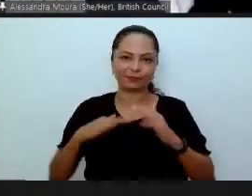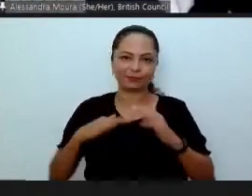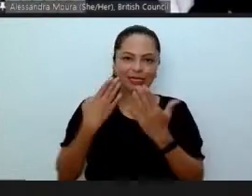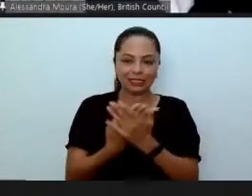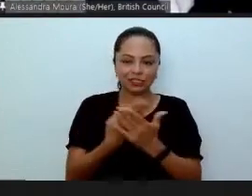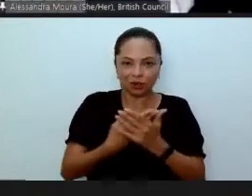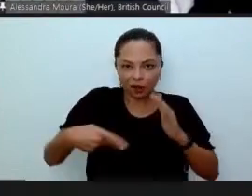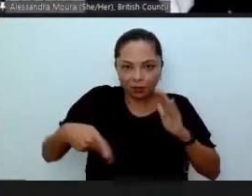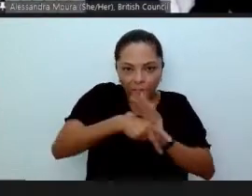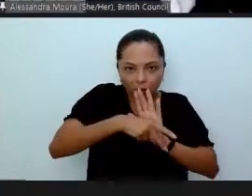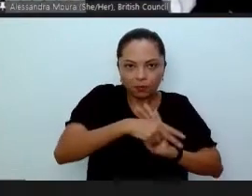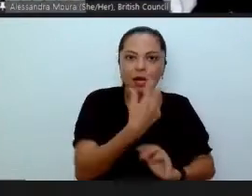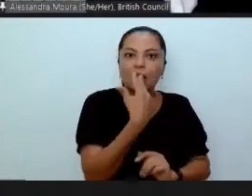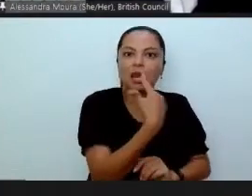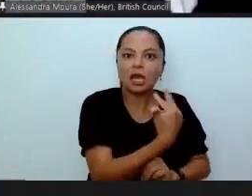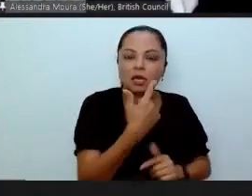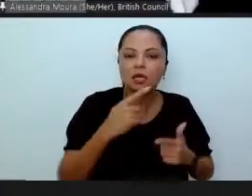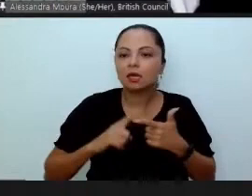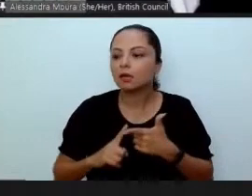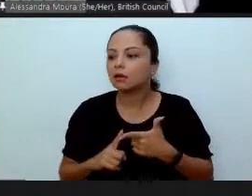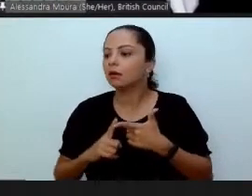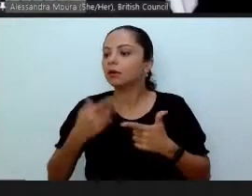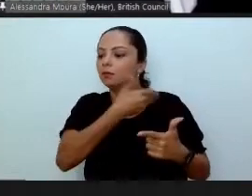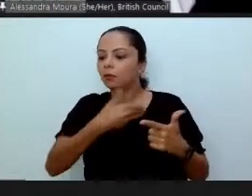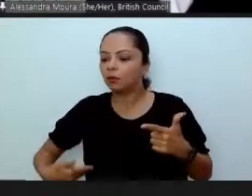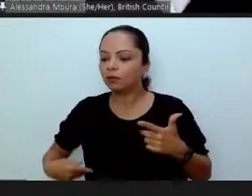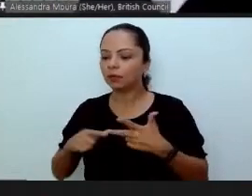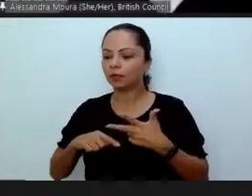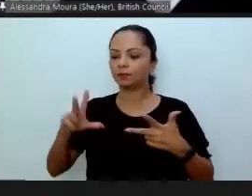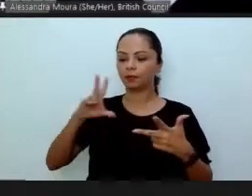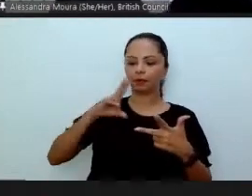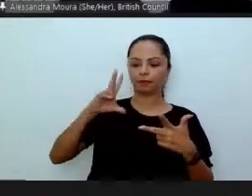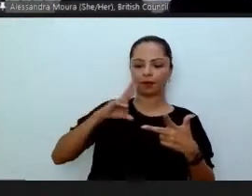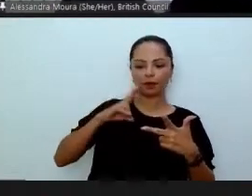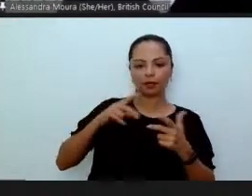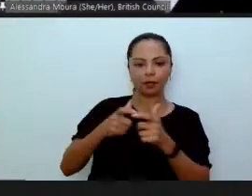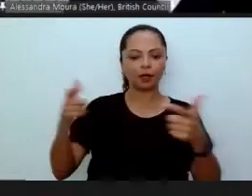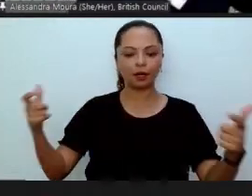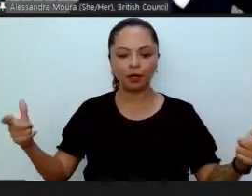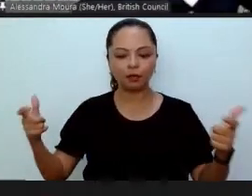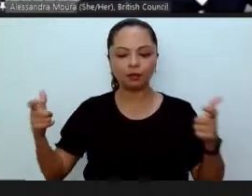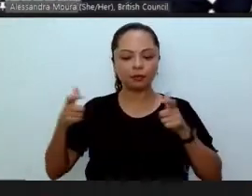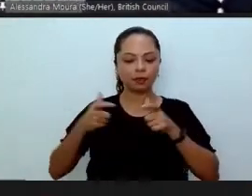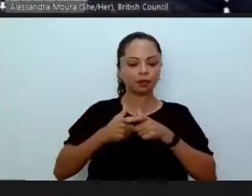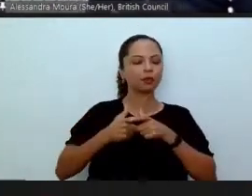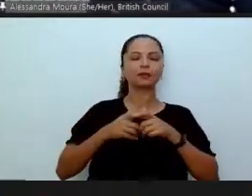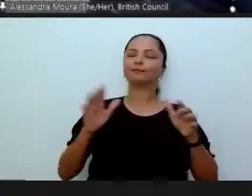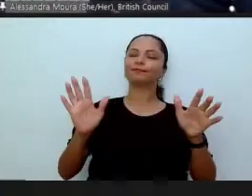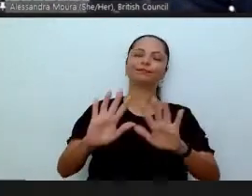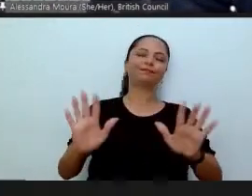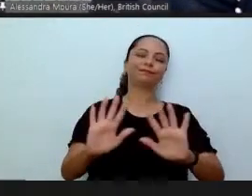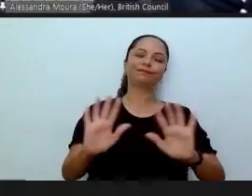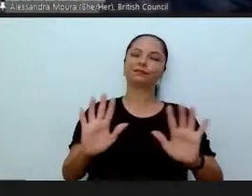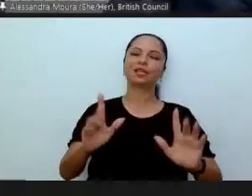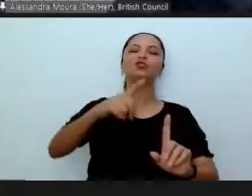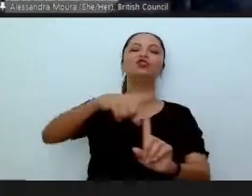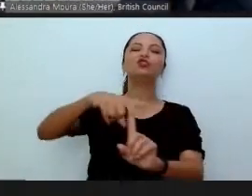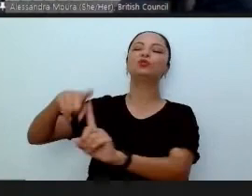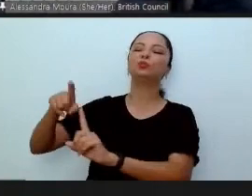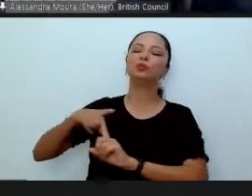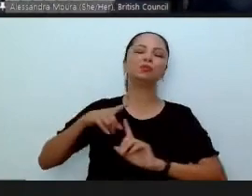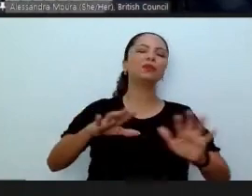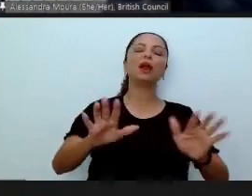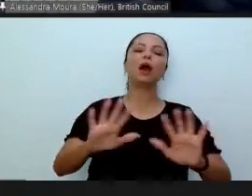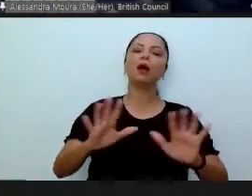a small school, I think it's important just to share knowledge, experience, ideas with other